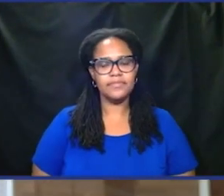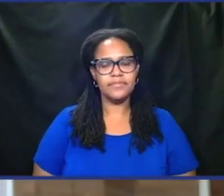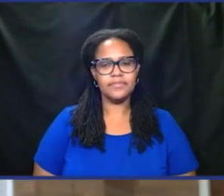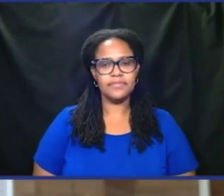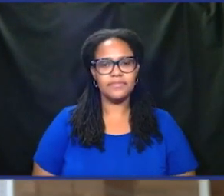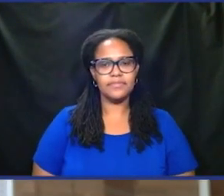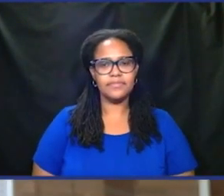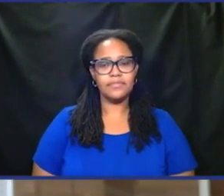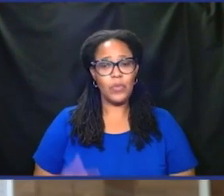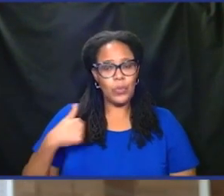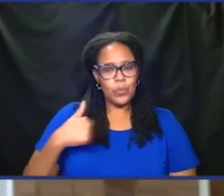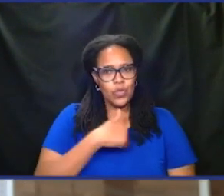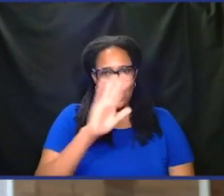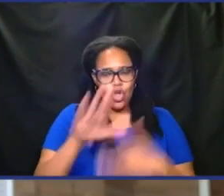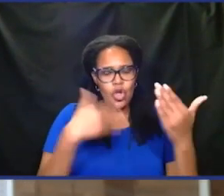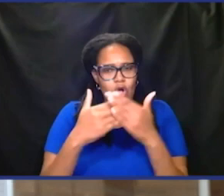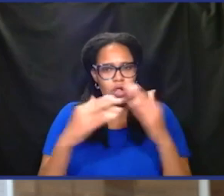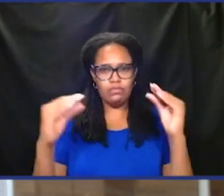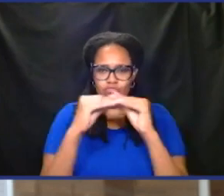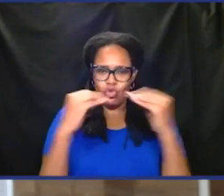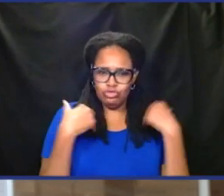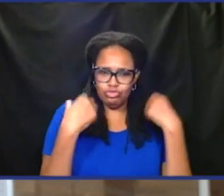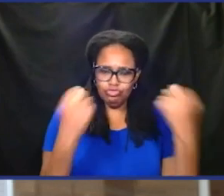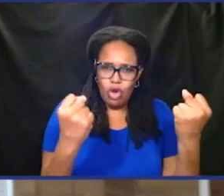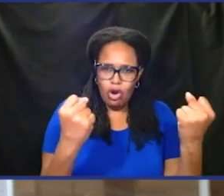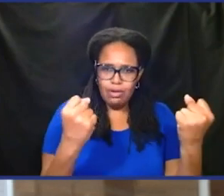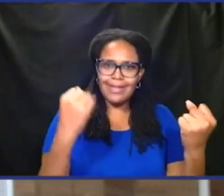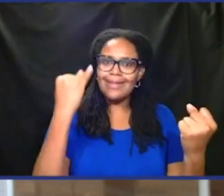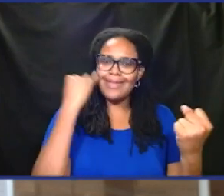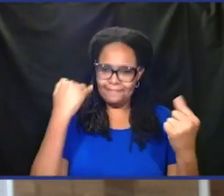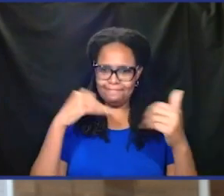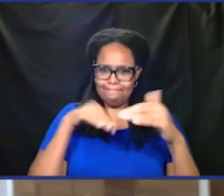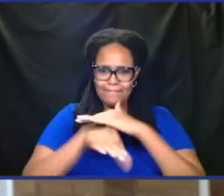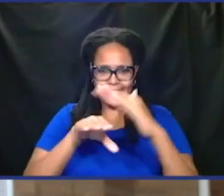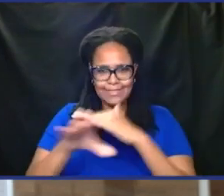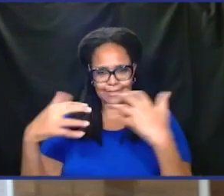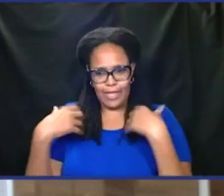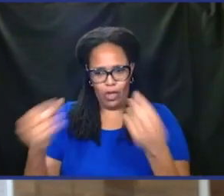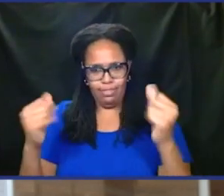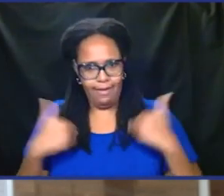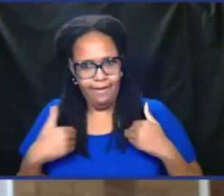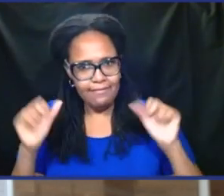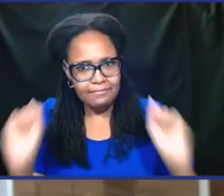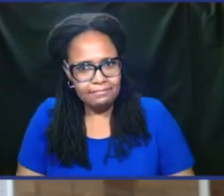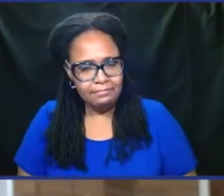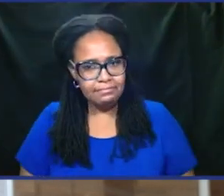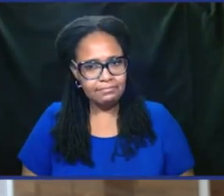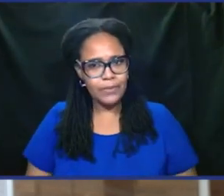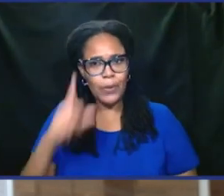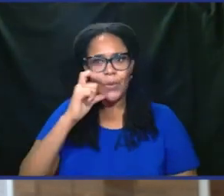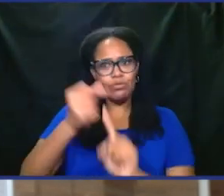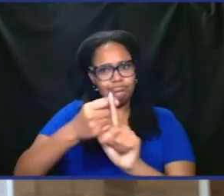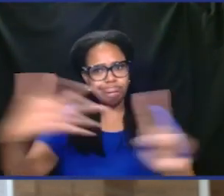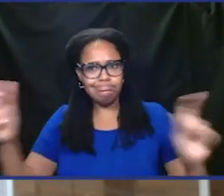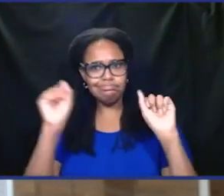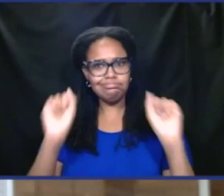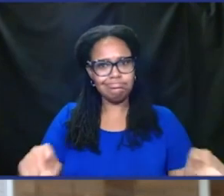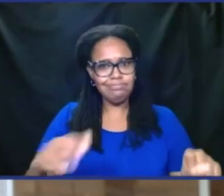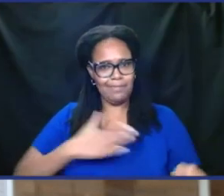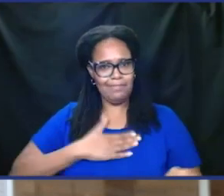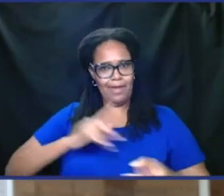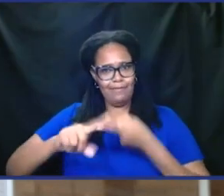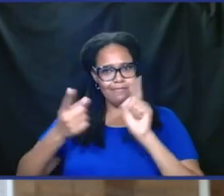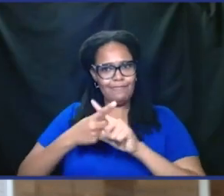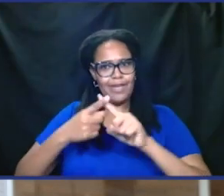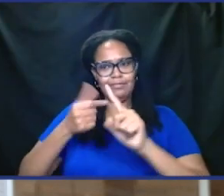all stronger when we have access to health. No one knows that better than my friend, the president and CEO of Americares,